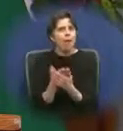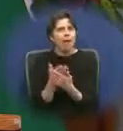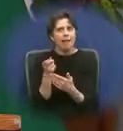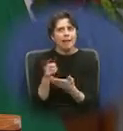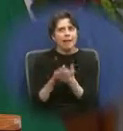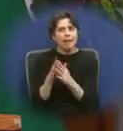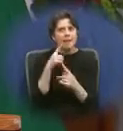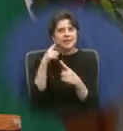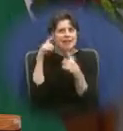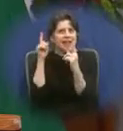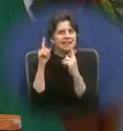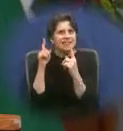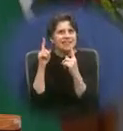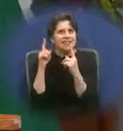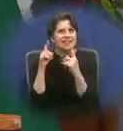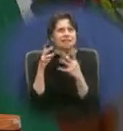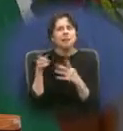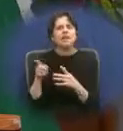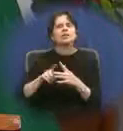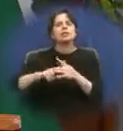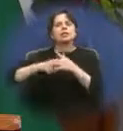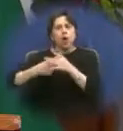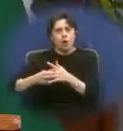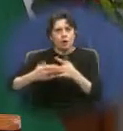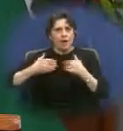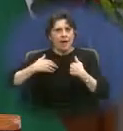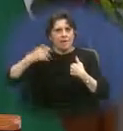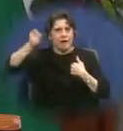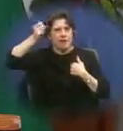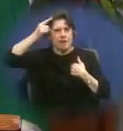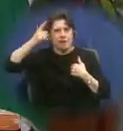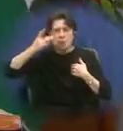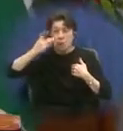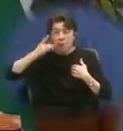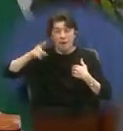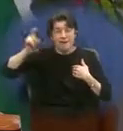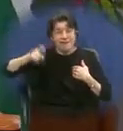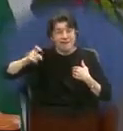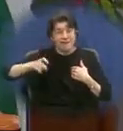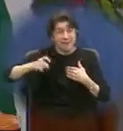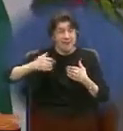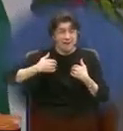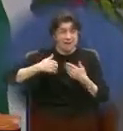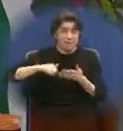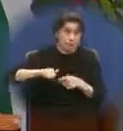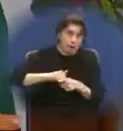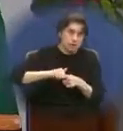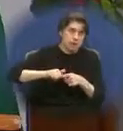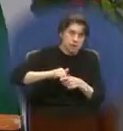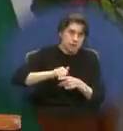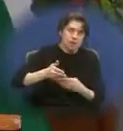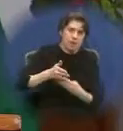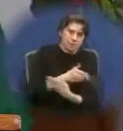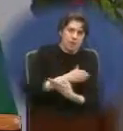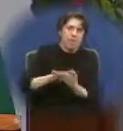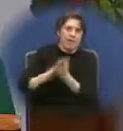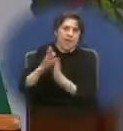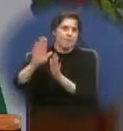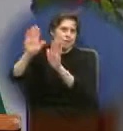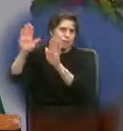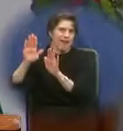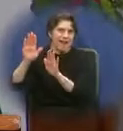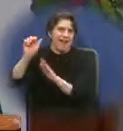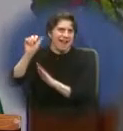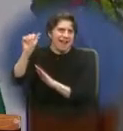success. So we grew in an understanding of all of that practice that went before. And there are all kinds